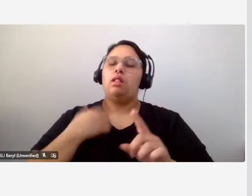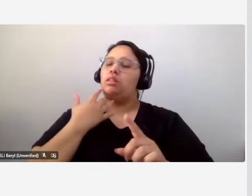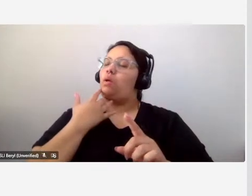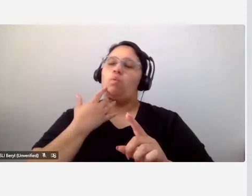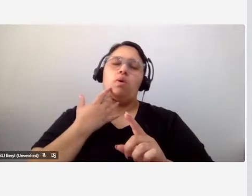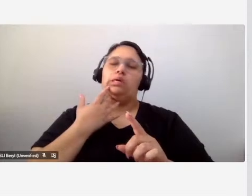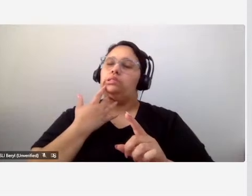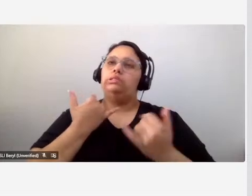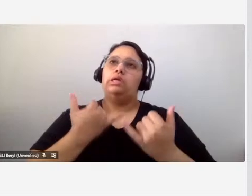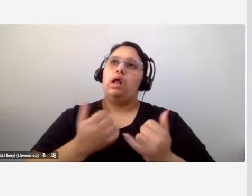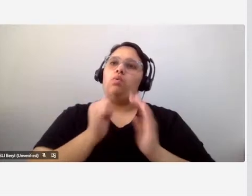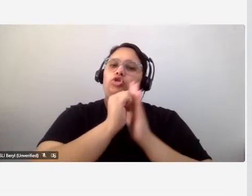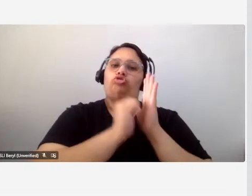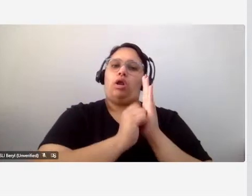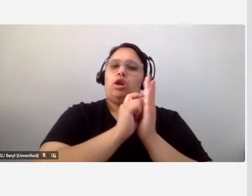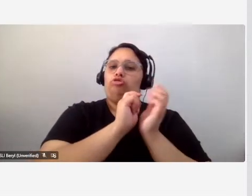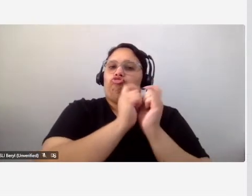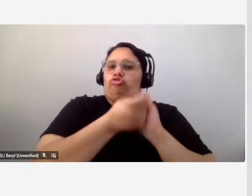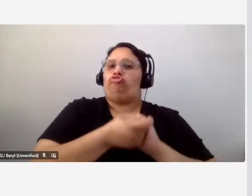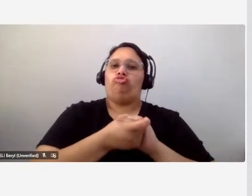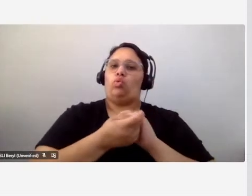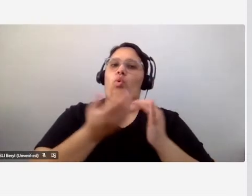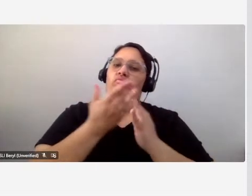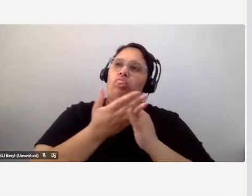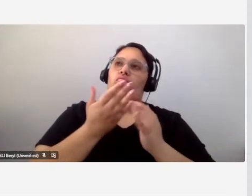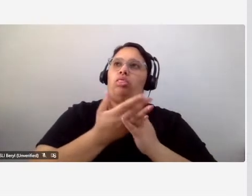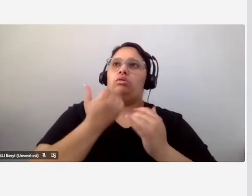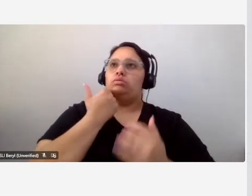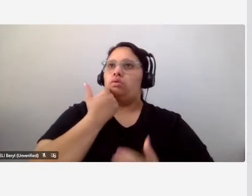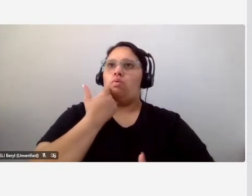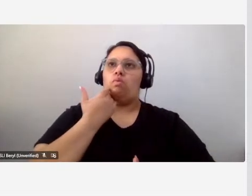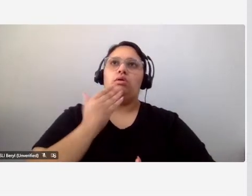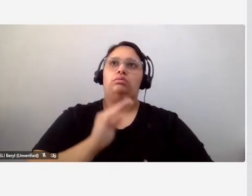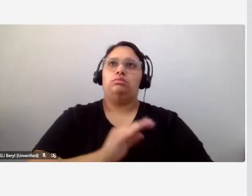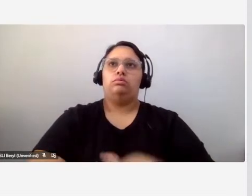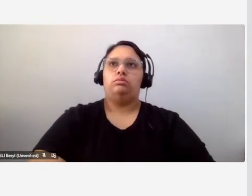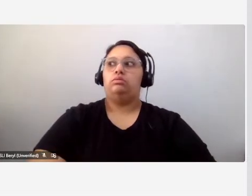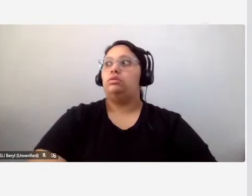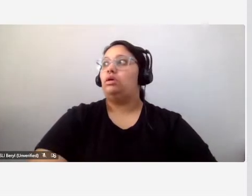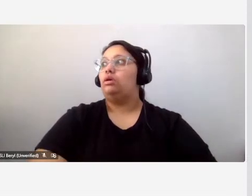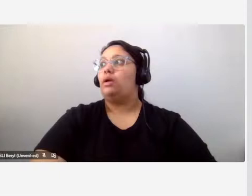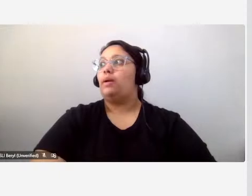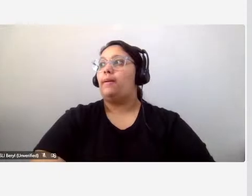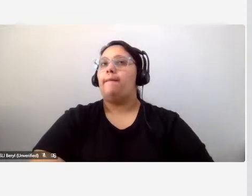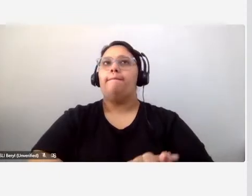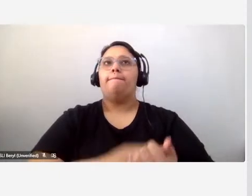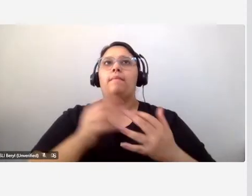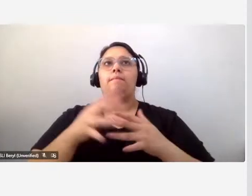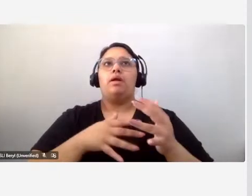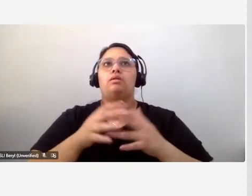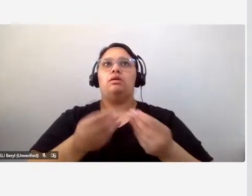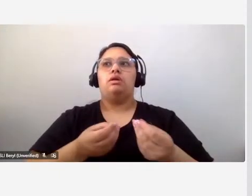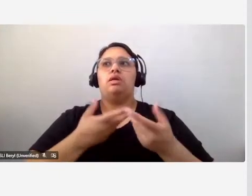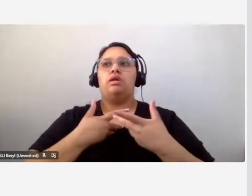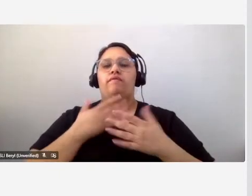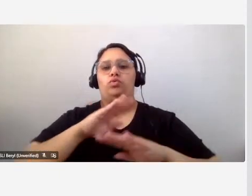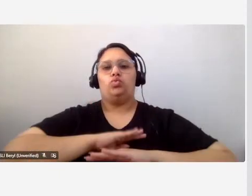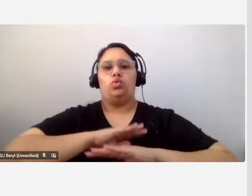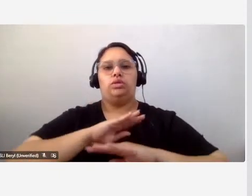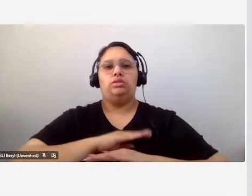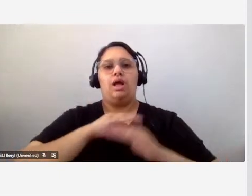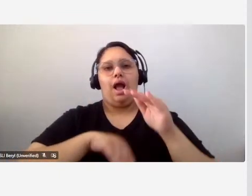agenda to get disrupted there, but the matter I can give assurances we'll deal with the matter